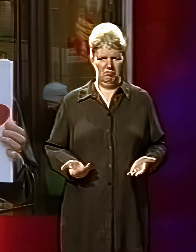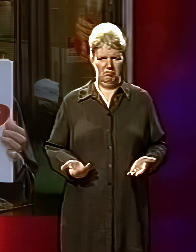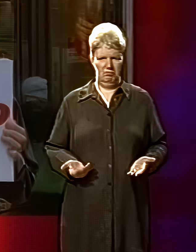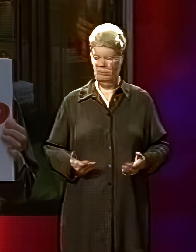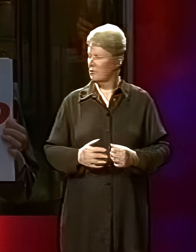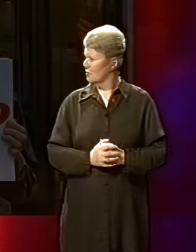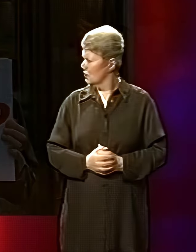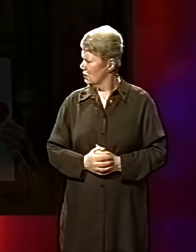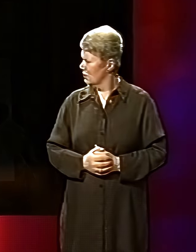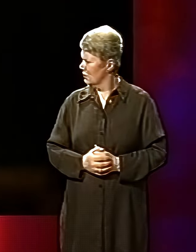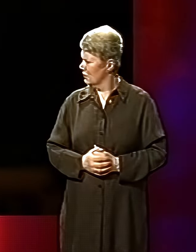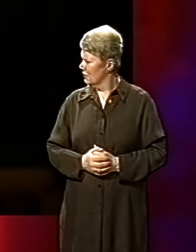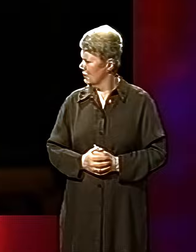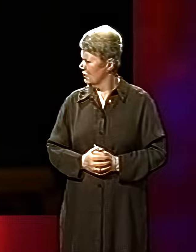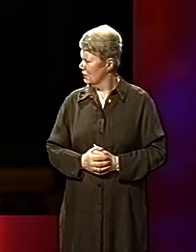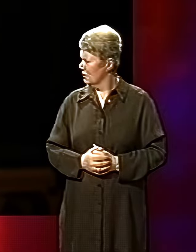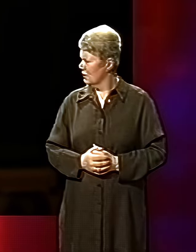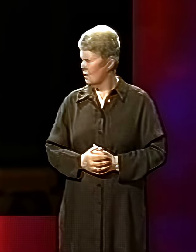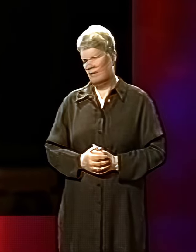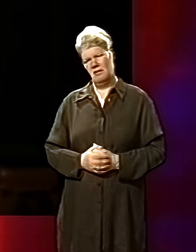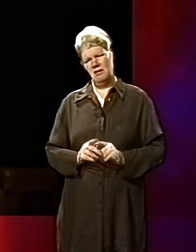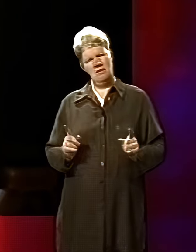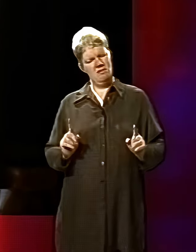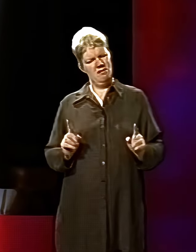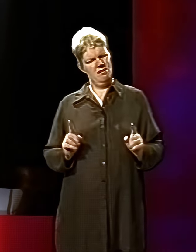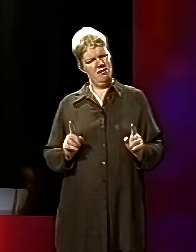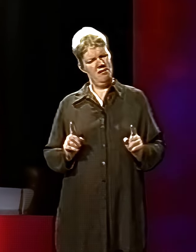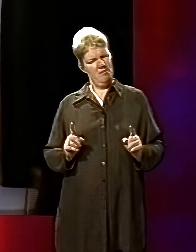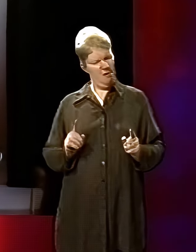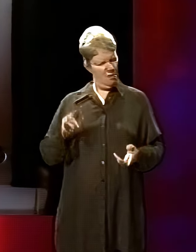The Minolta wasn't the only camera that was hard to come by.